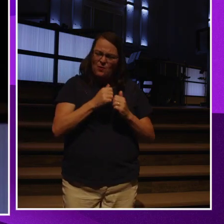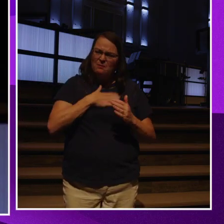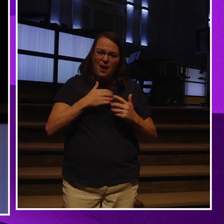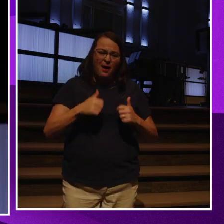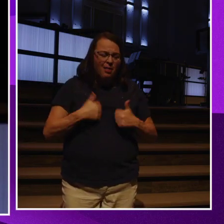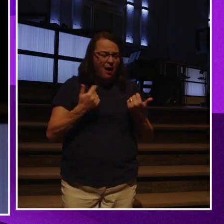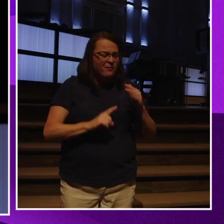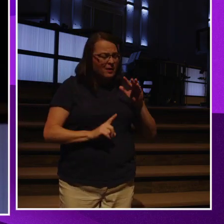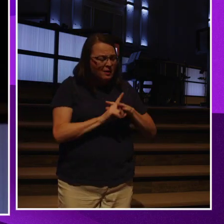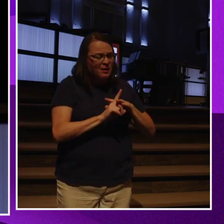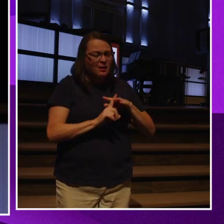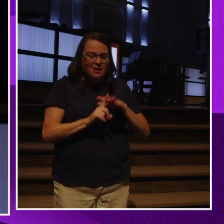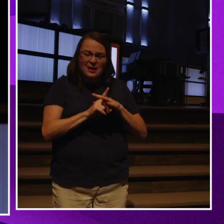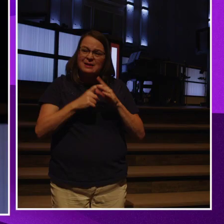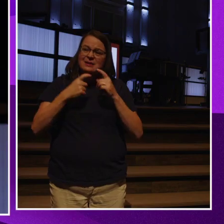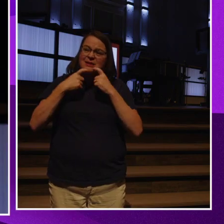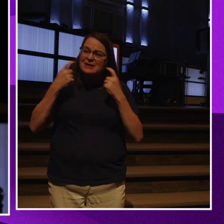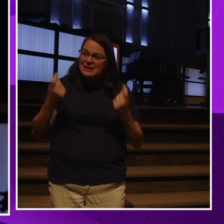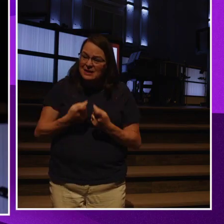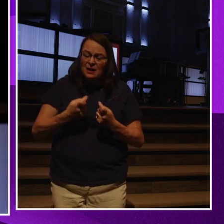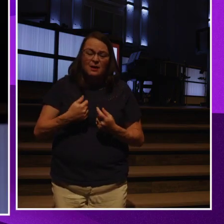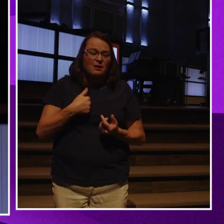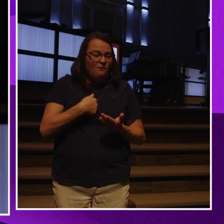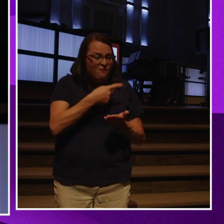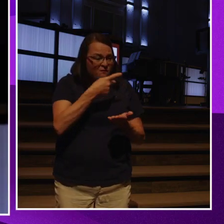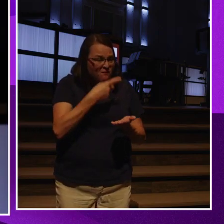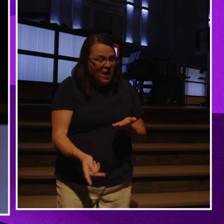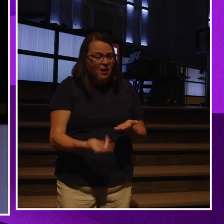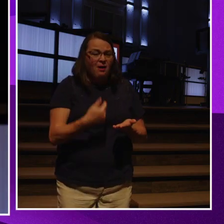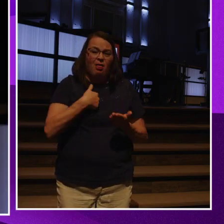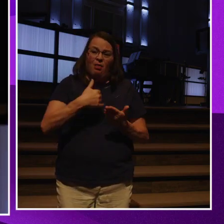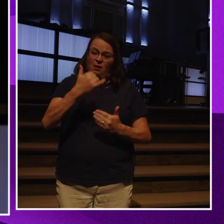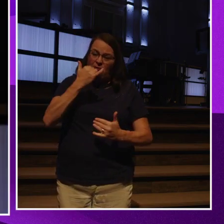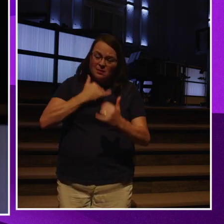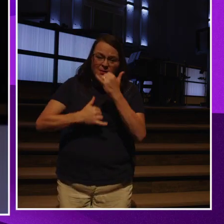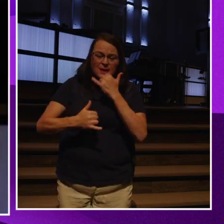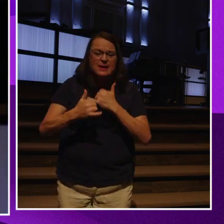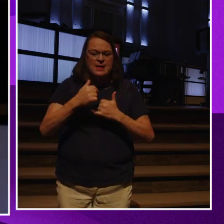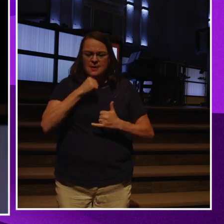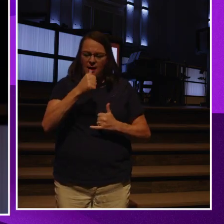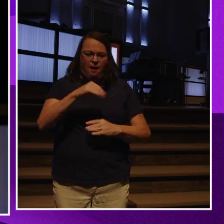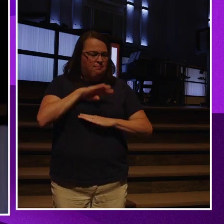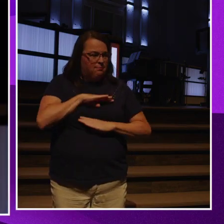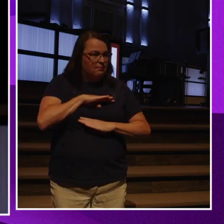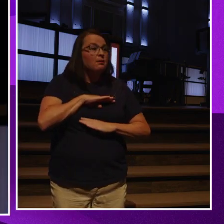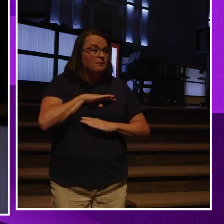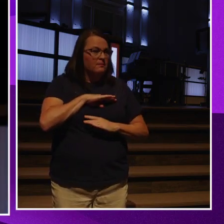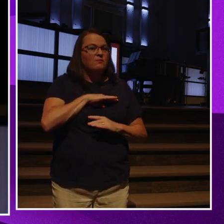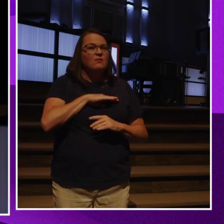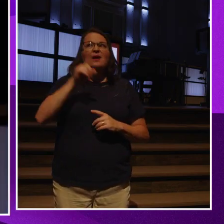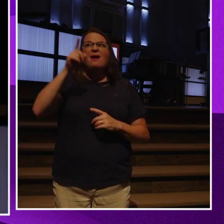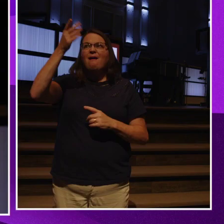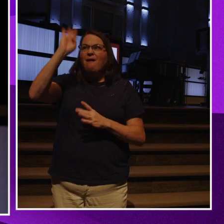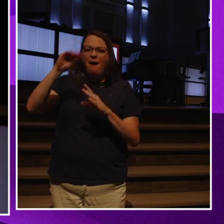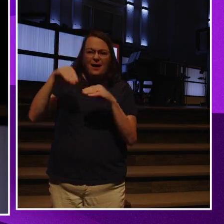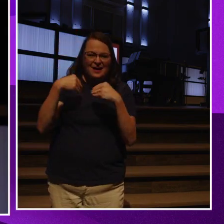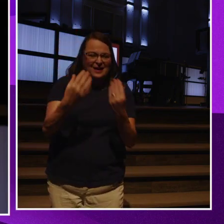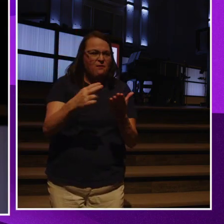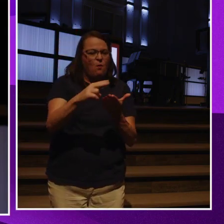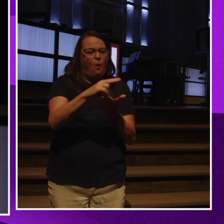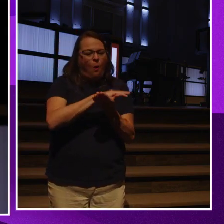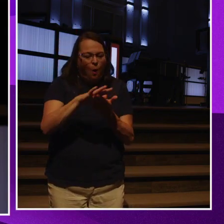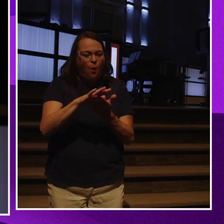in, with your failures. He gives you a holy desire to